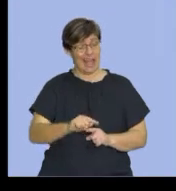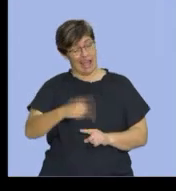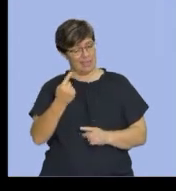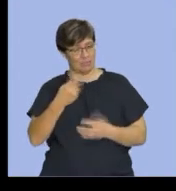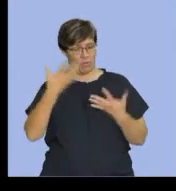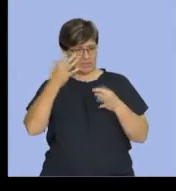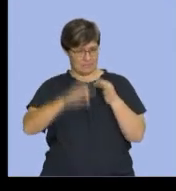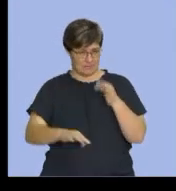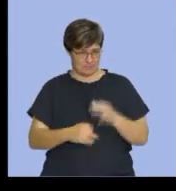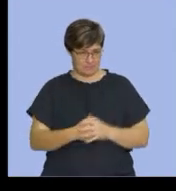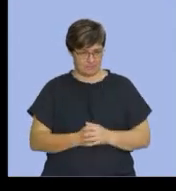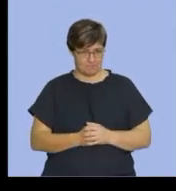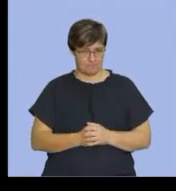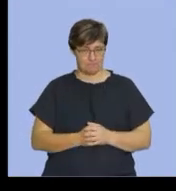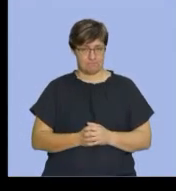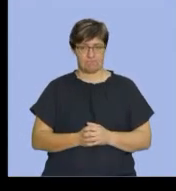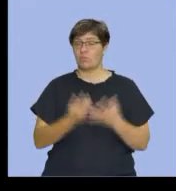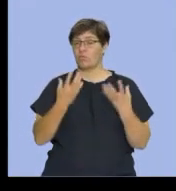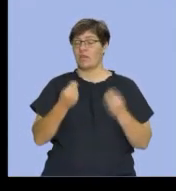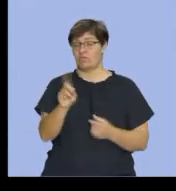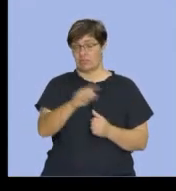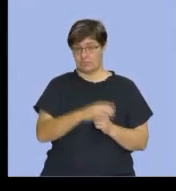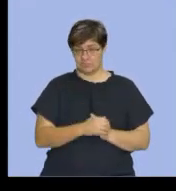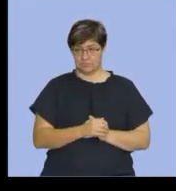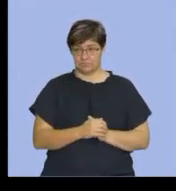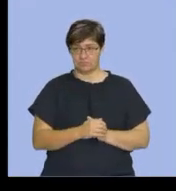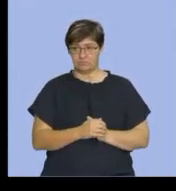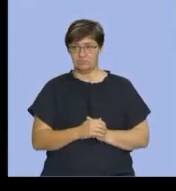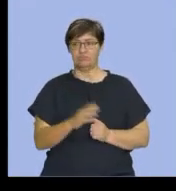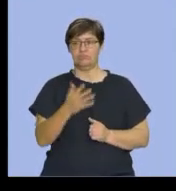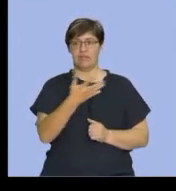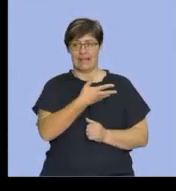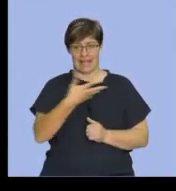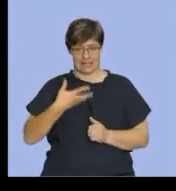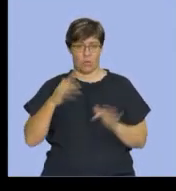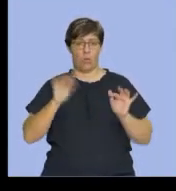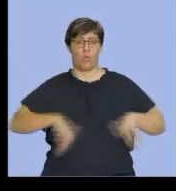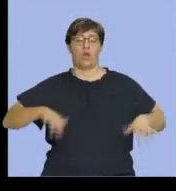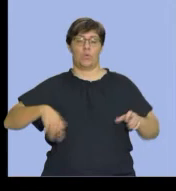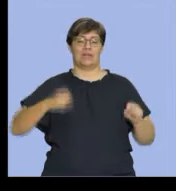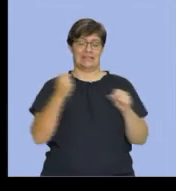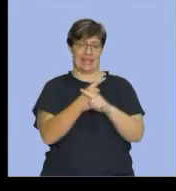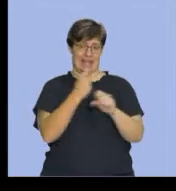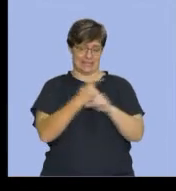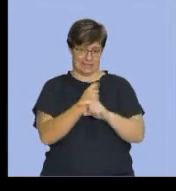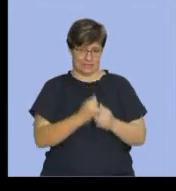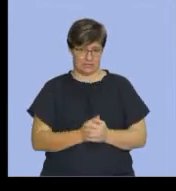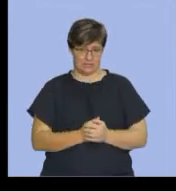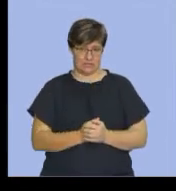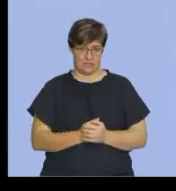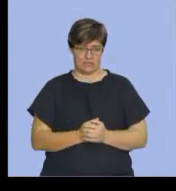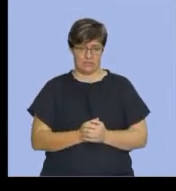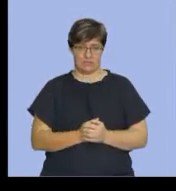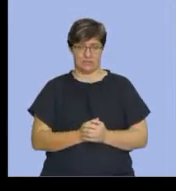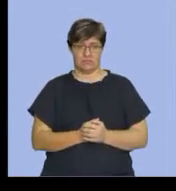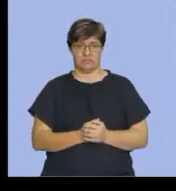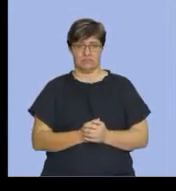so what we have is we have a lady waiting for a taxi. She's pulling